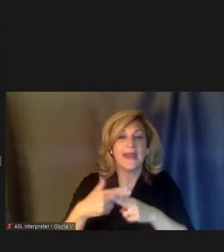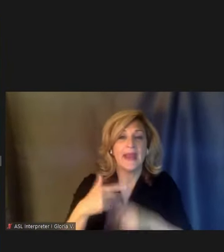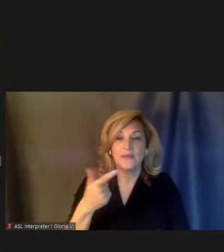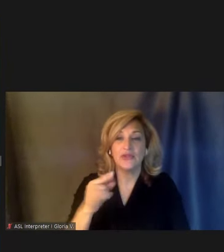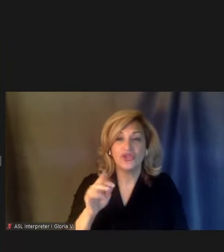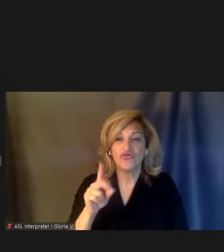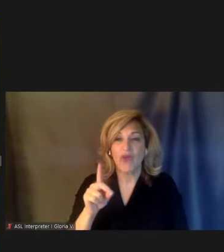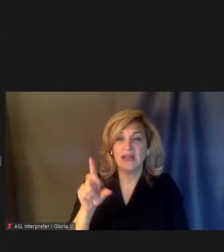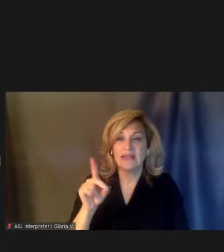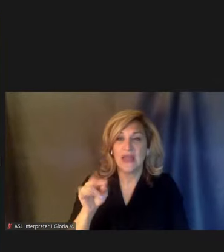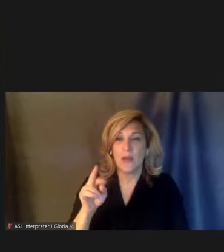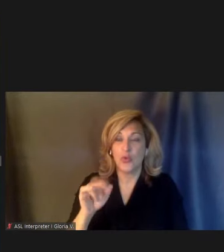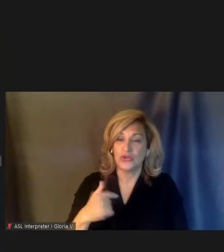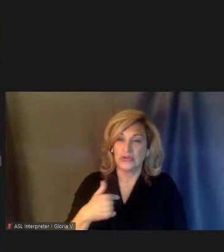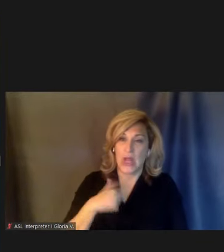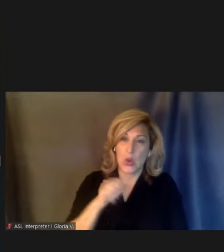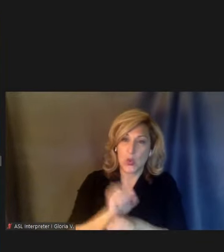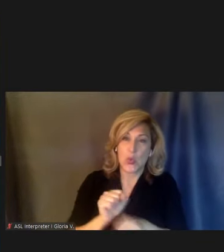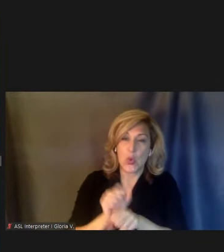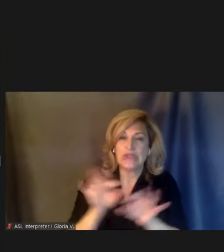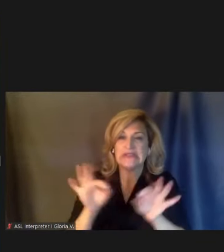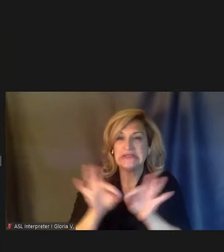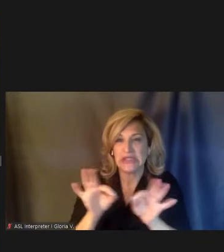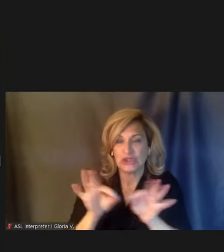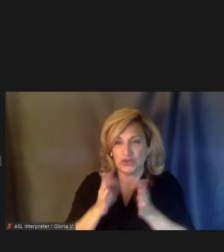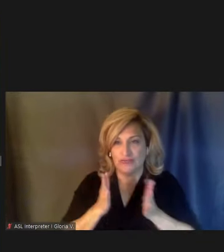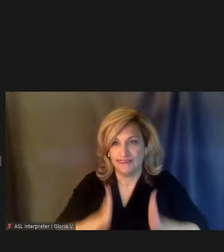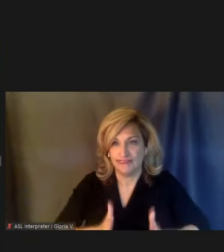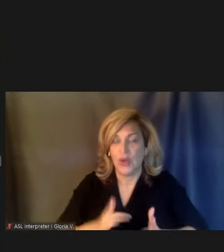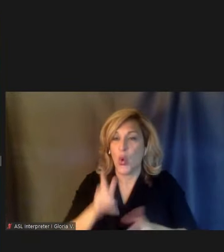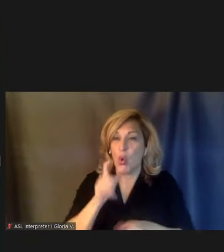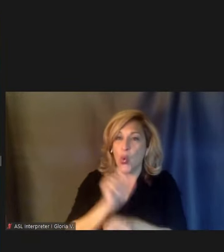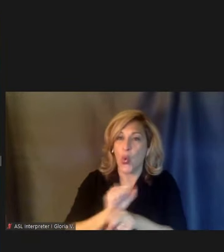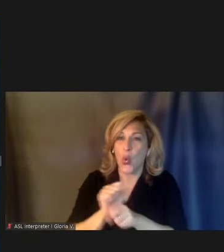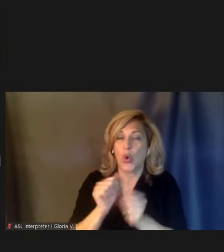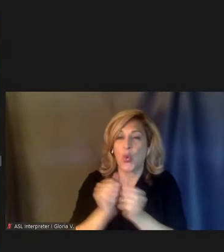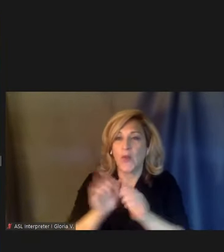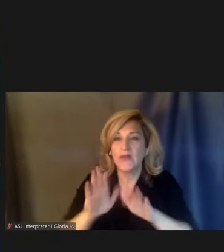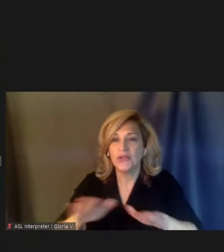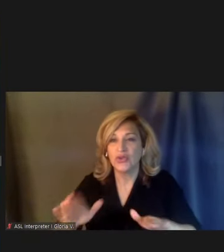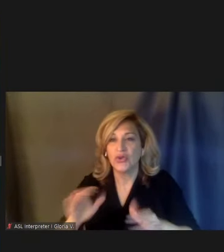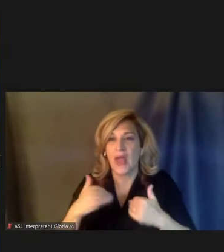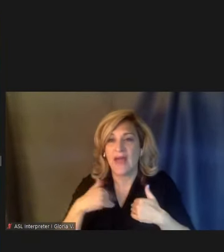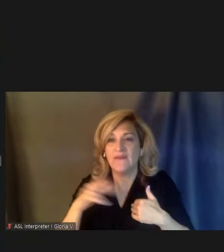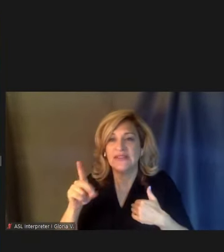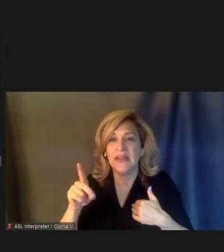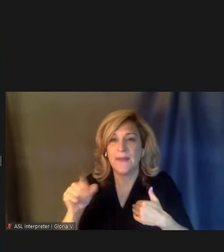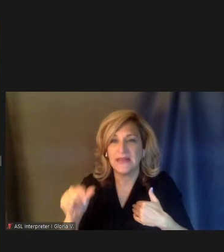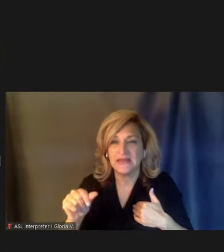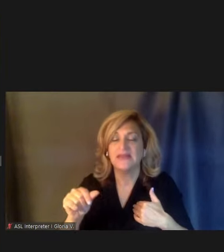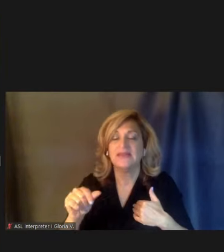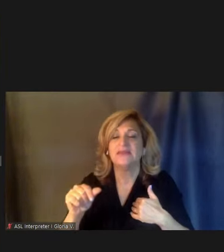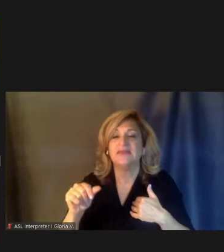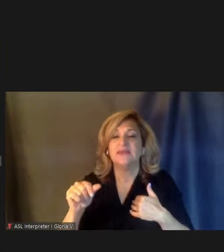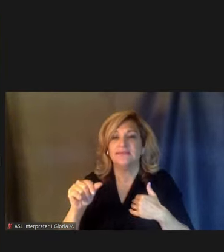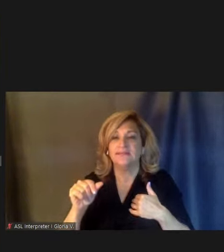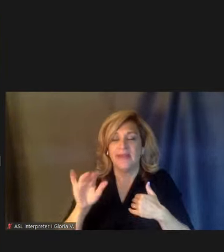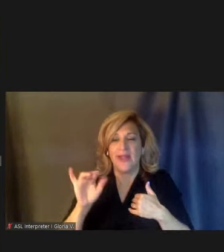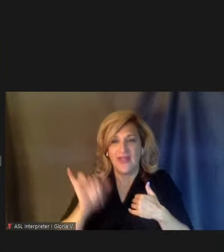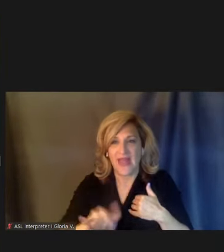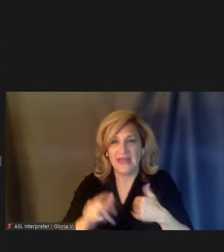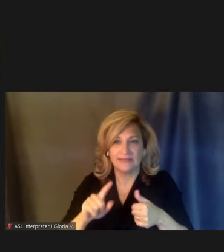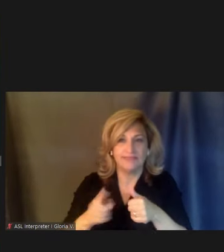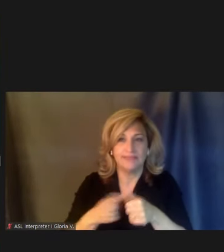I'm a frontline worker who works with children with developmental disabilities. Public transportation is my primary way